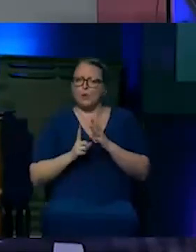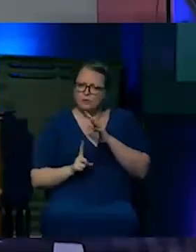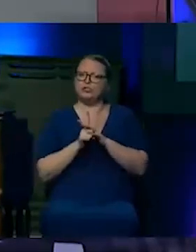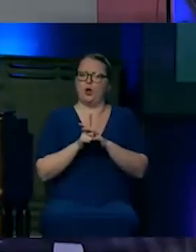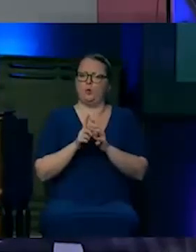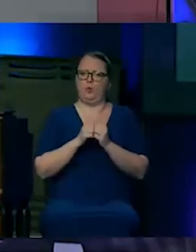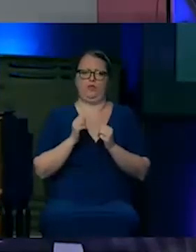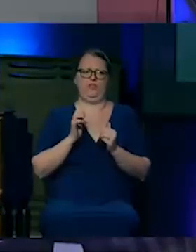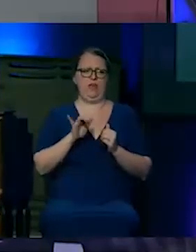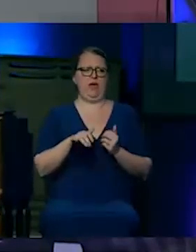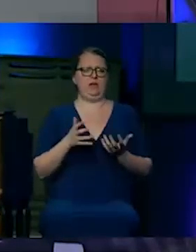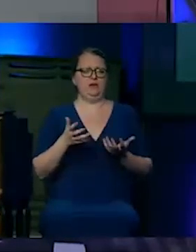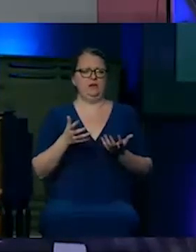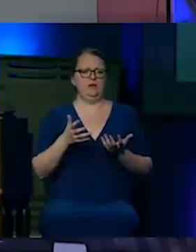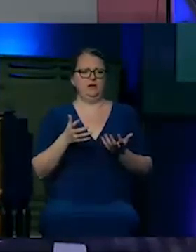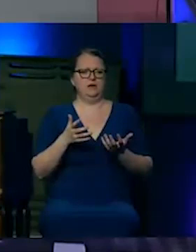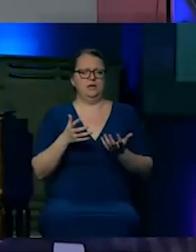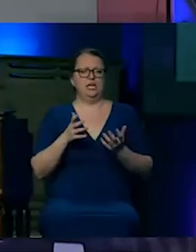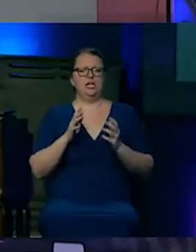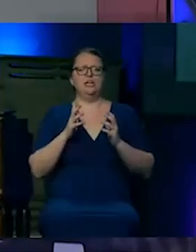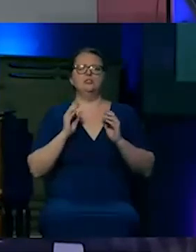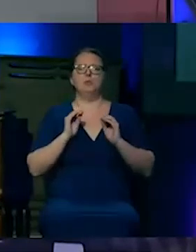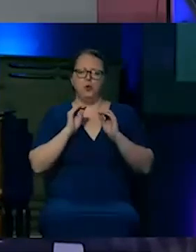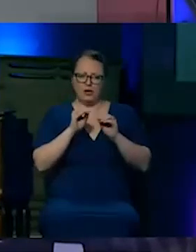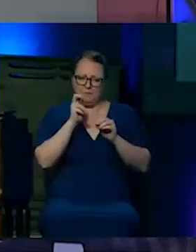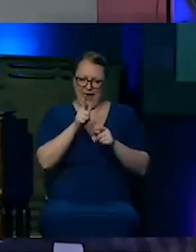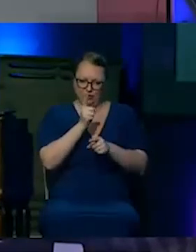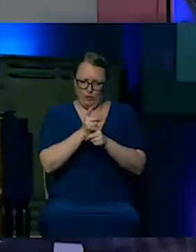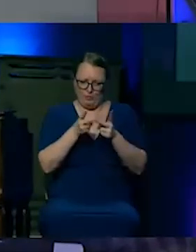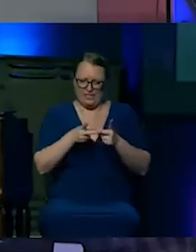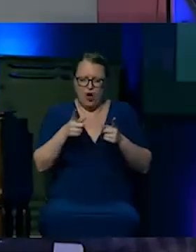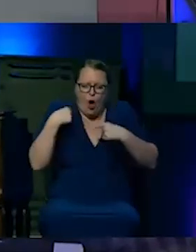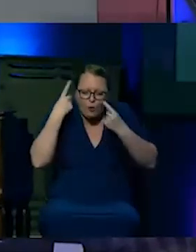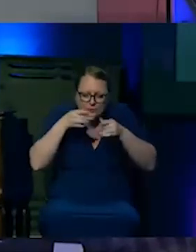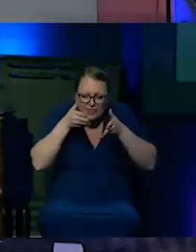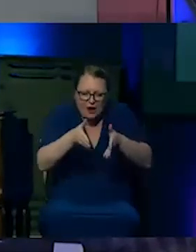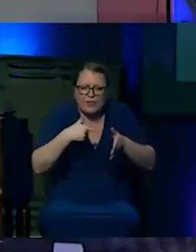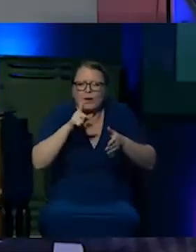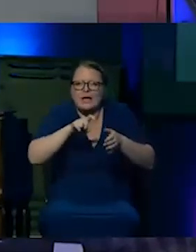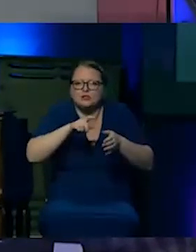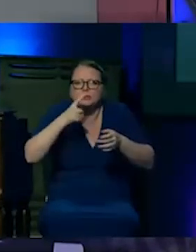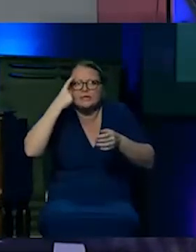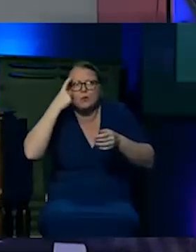that, it is putting back in the right place what was always there that we had to hide or take away.